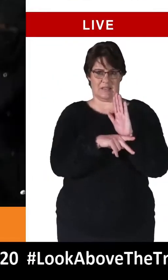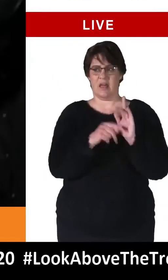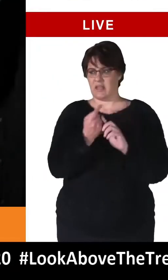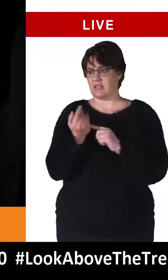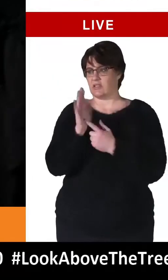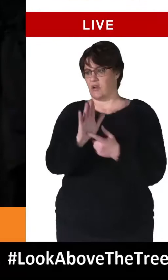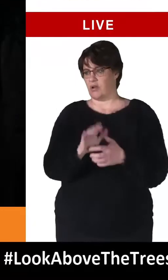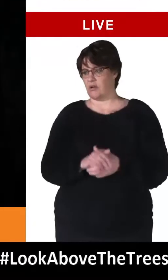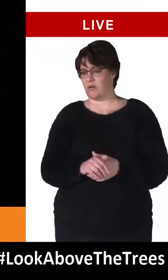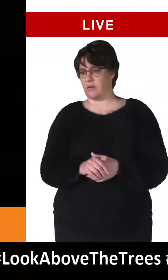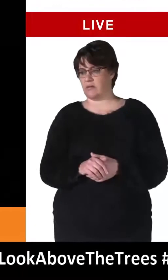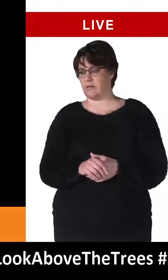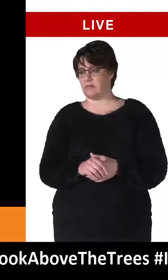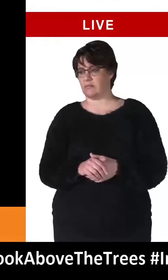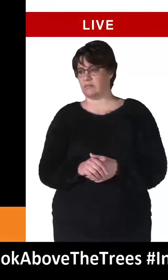scenario.